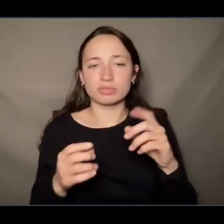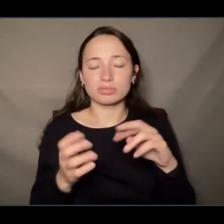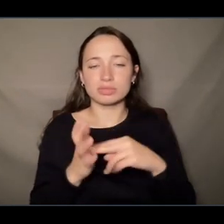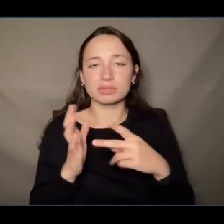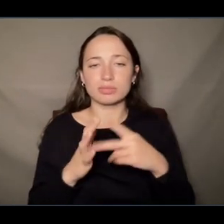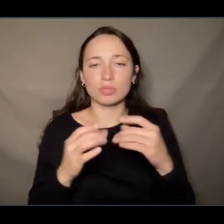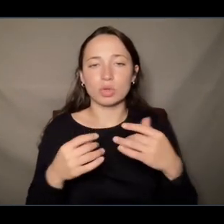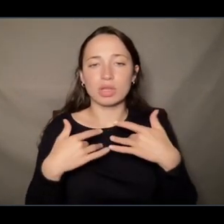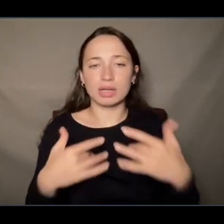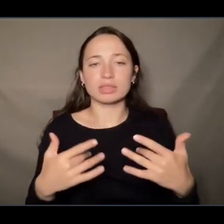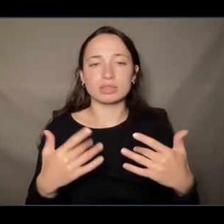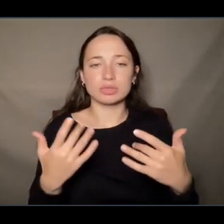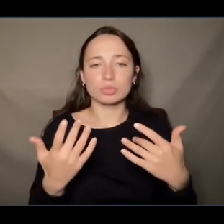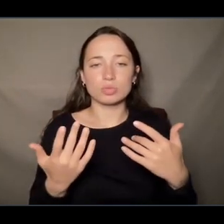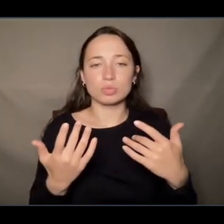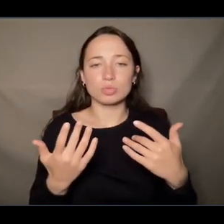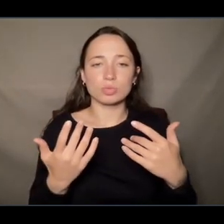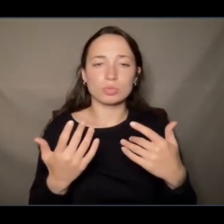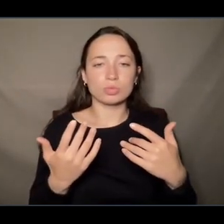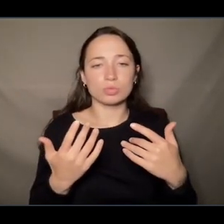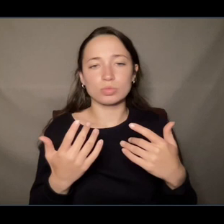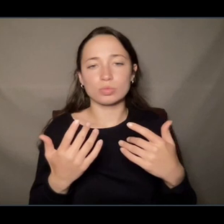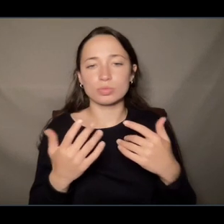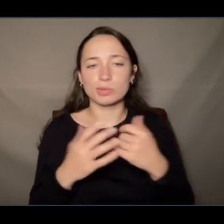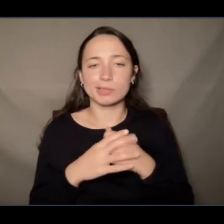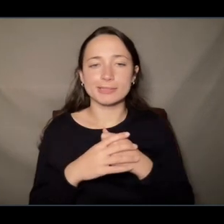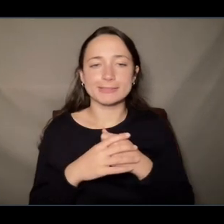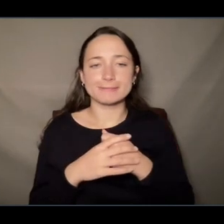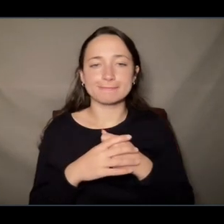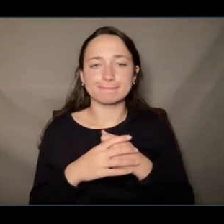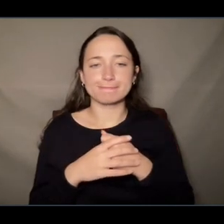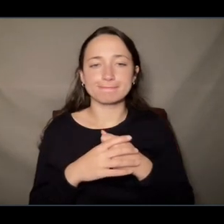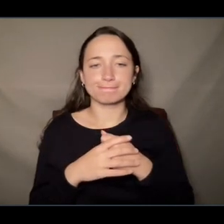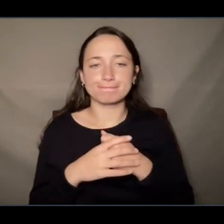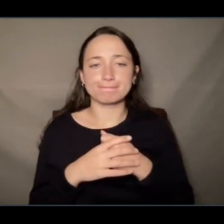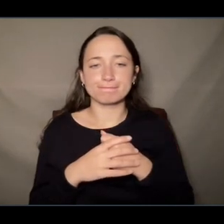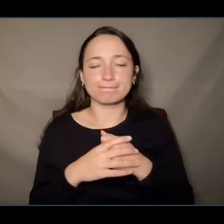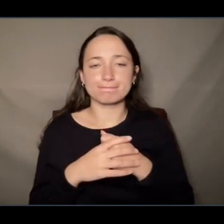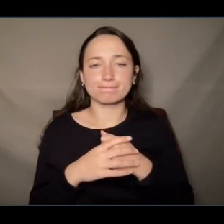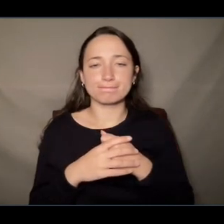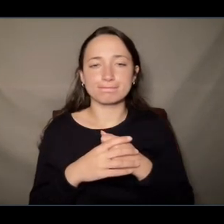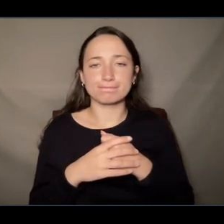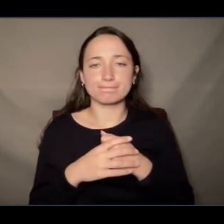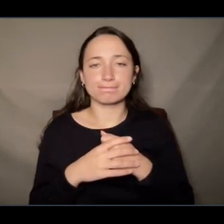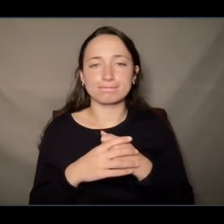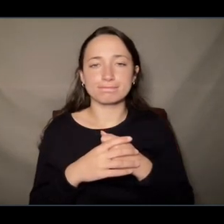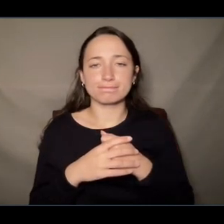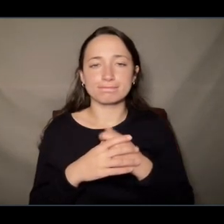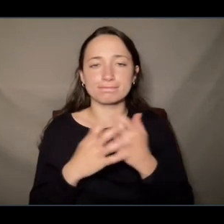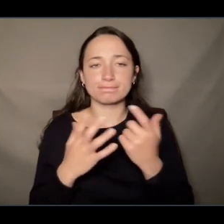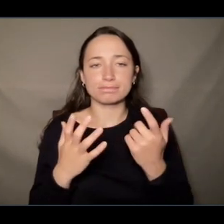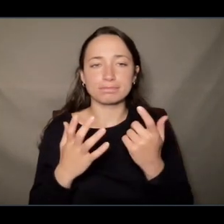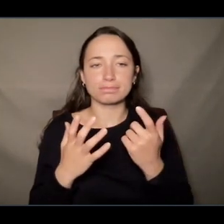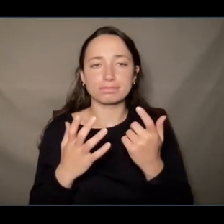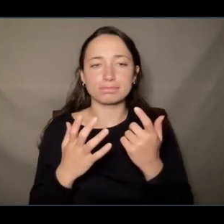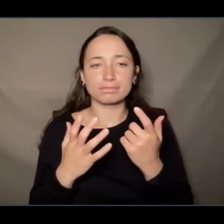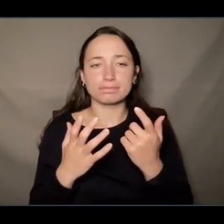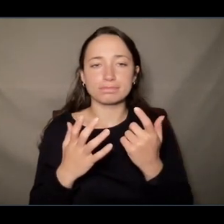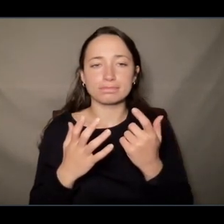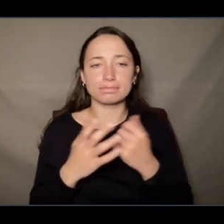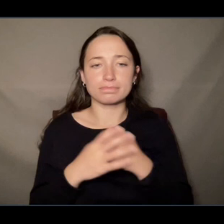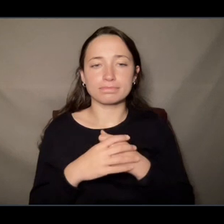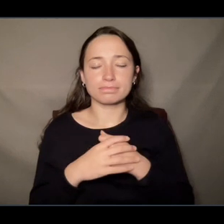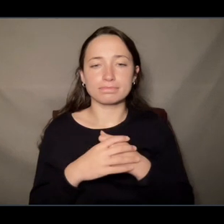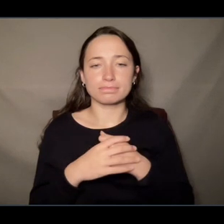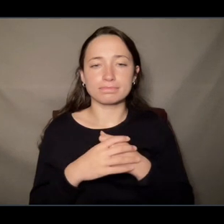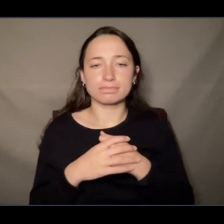that anxiety begins to build again Thursday morning. So they're not even getting a full week of education, which means